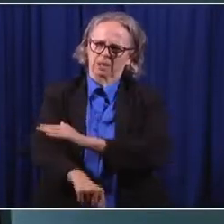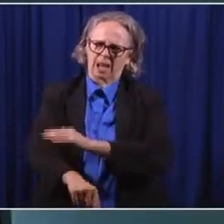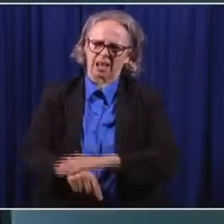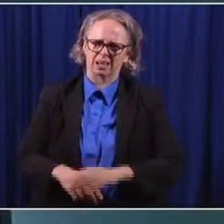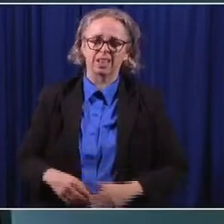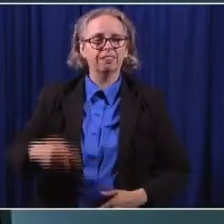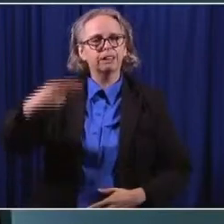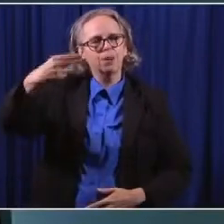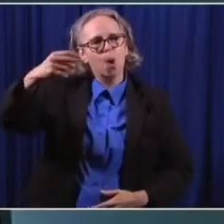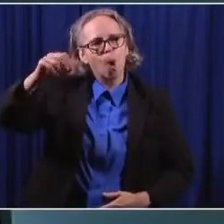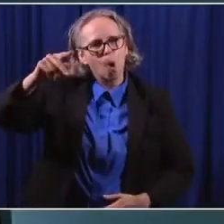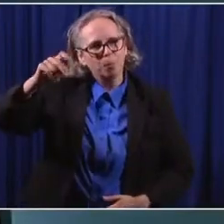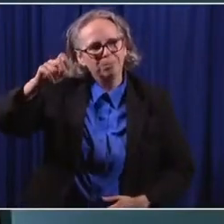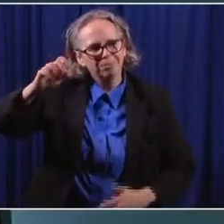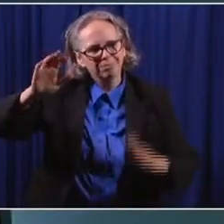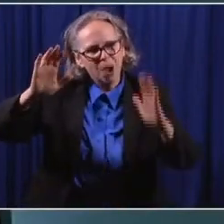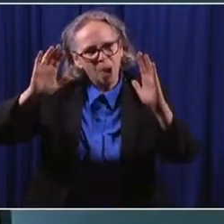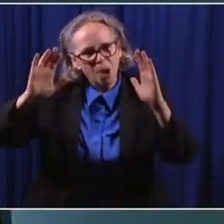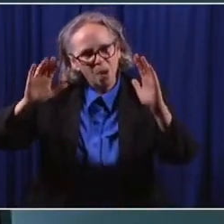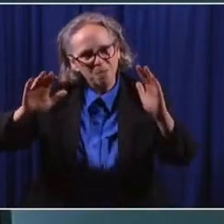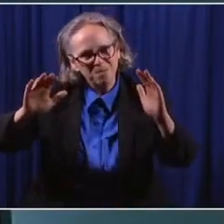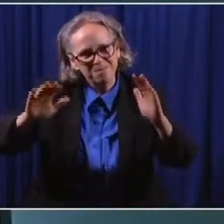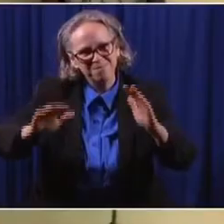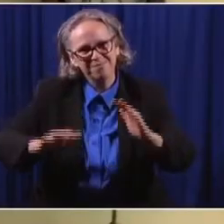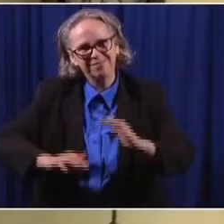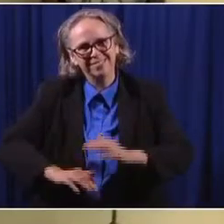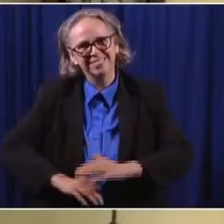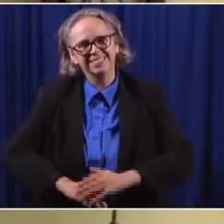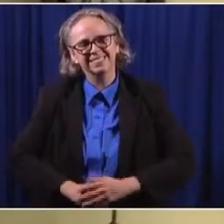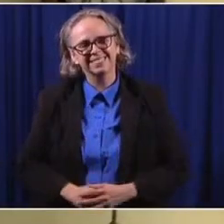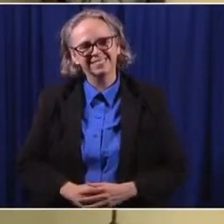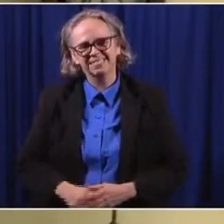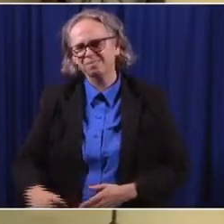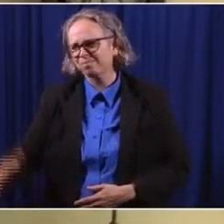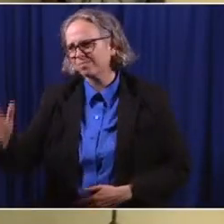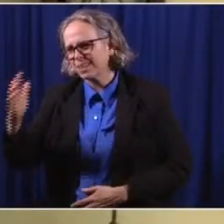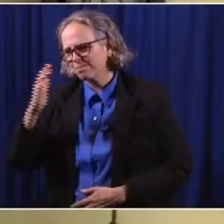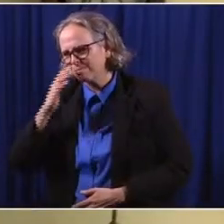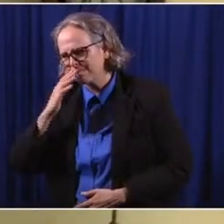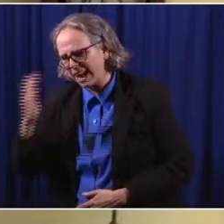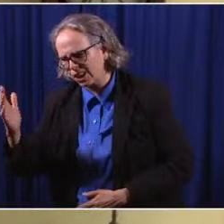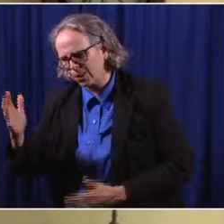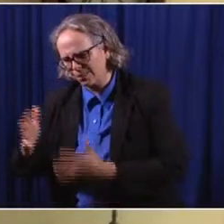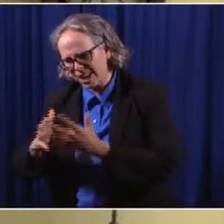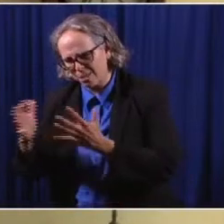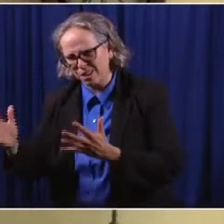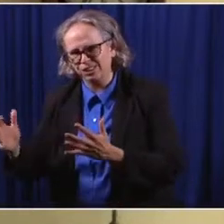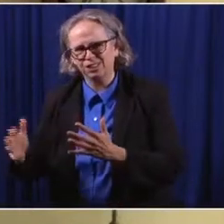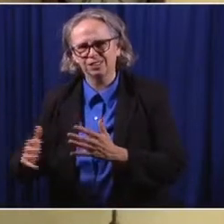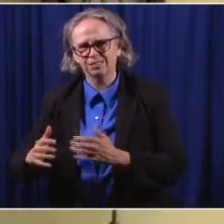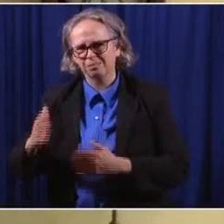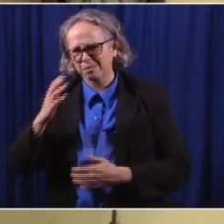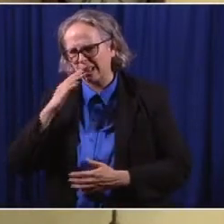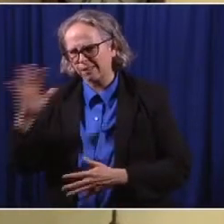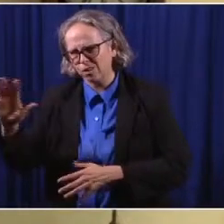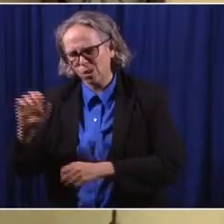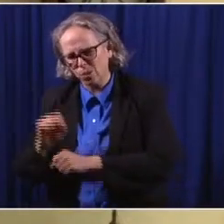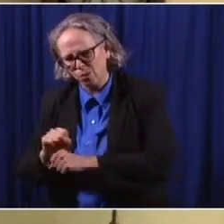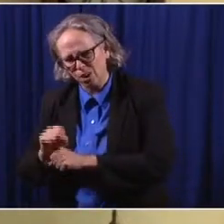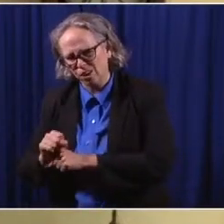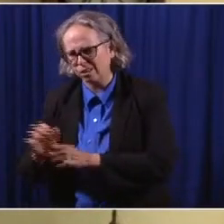Ohio. Director, thank you. Thank you very much. Very, very helpful. Appreciate it. Thanks for your good work and your department's